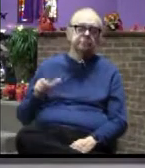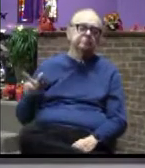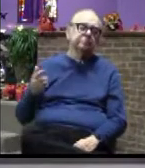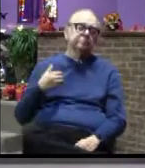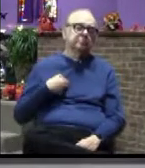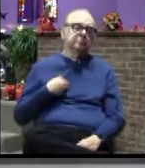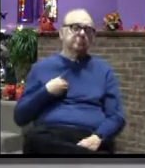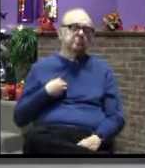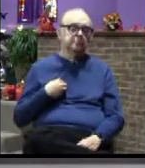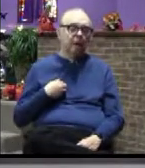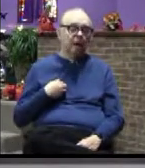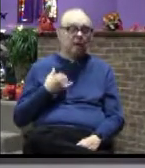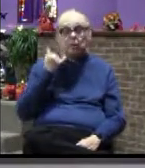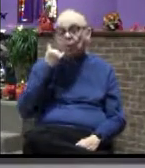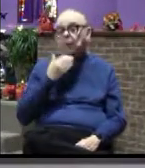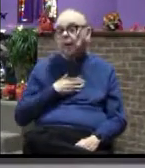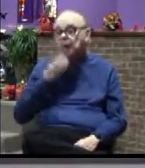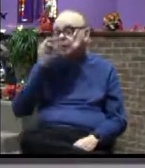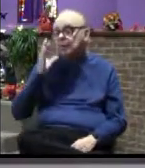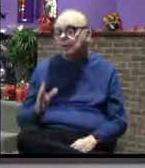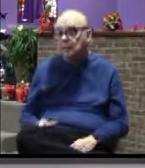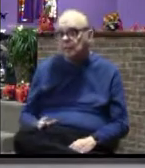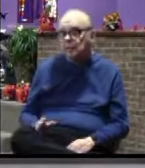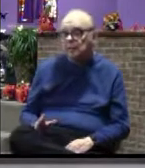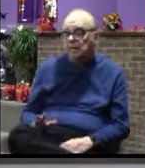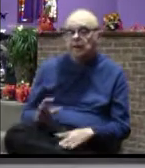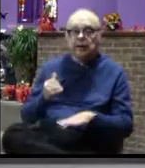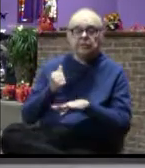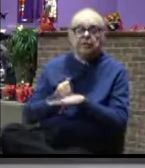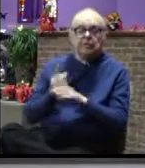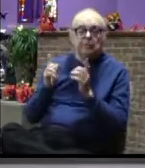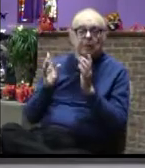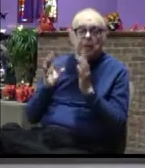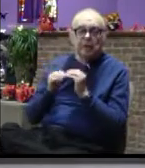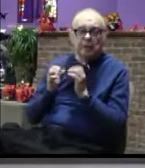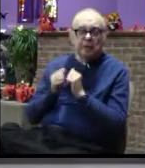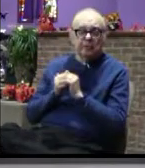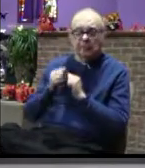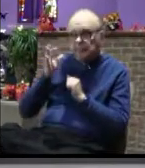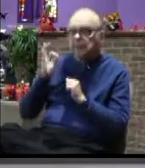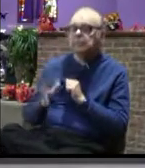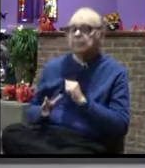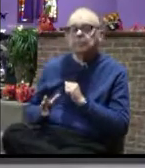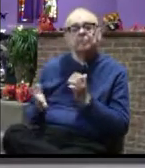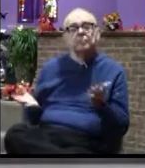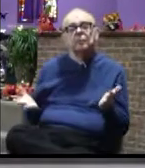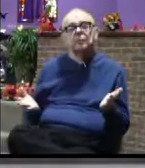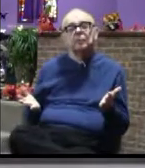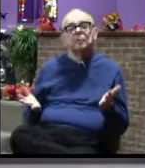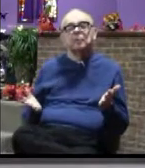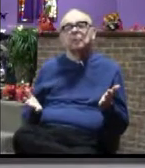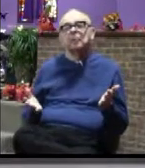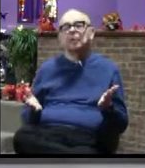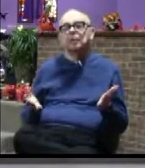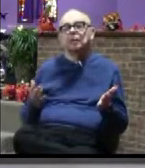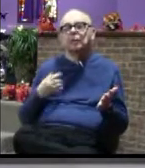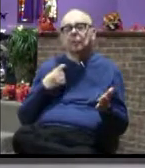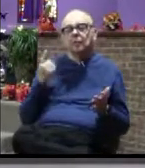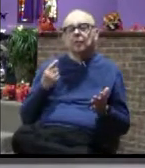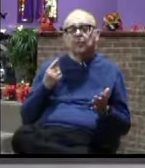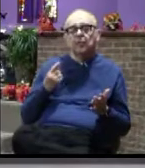well I can call my pastor I can set you up with him or I